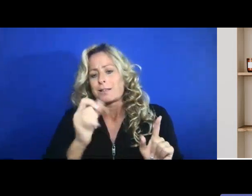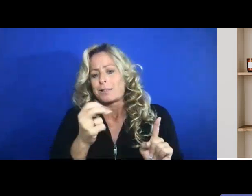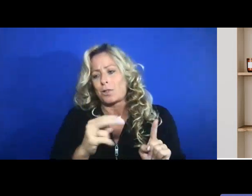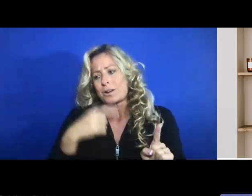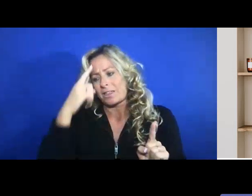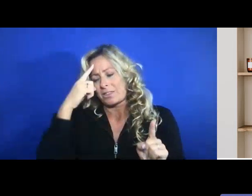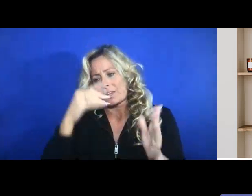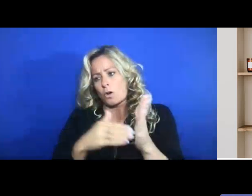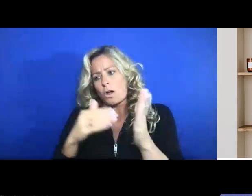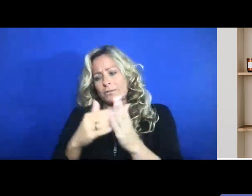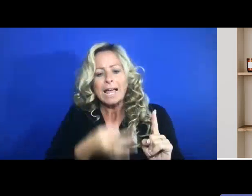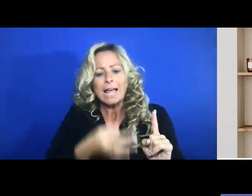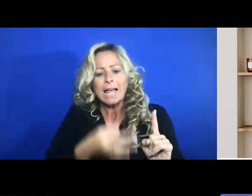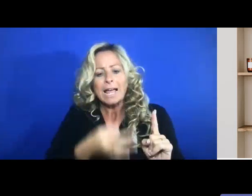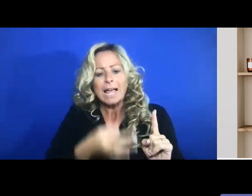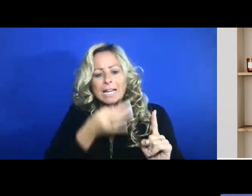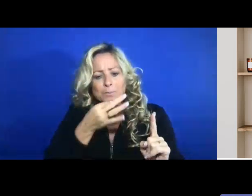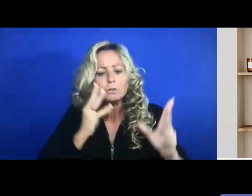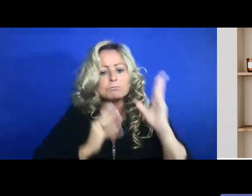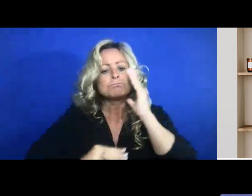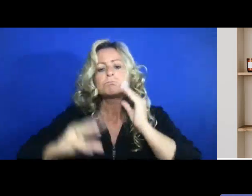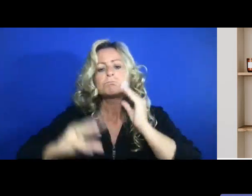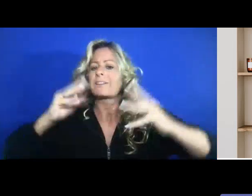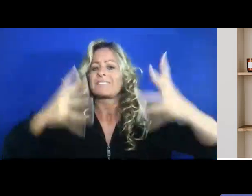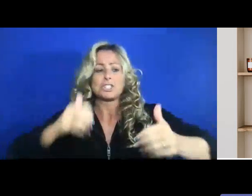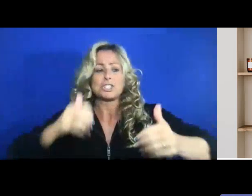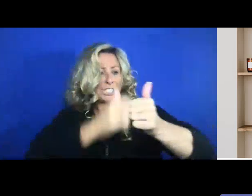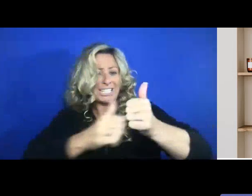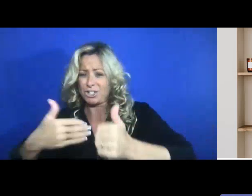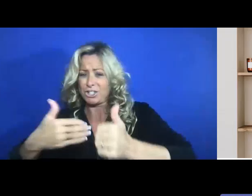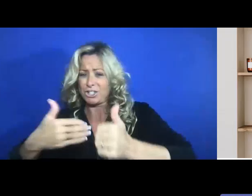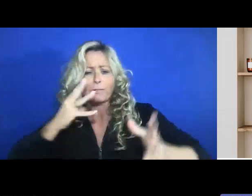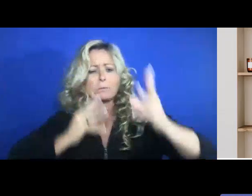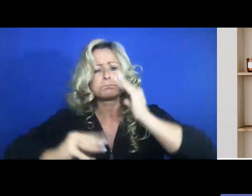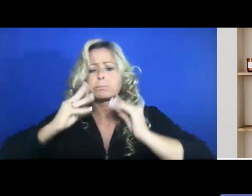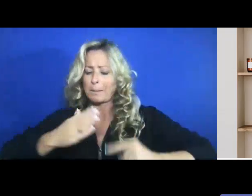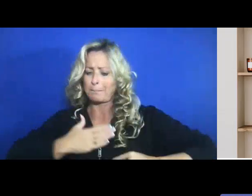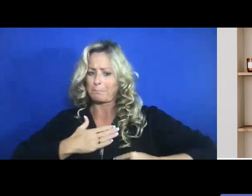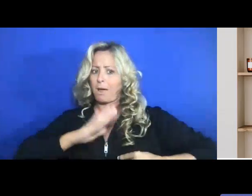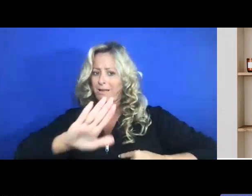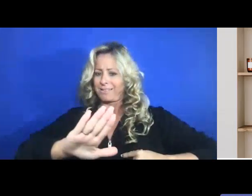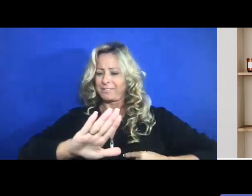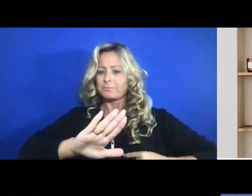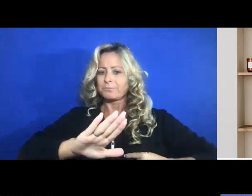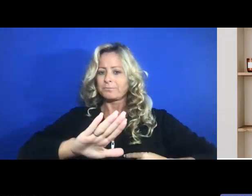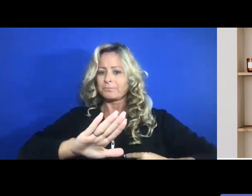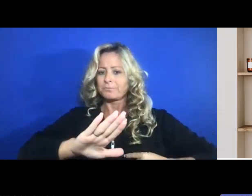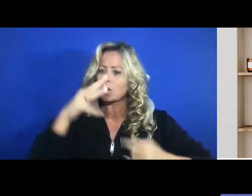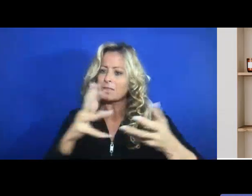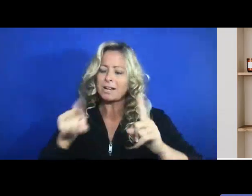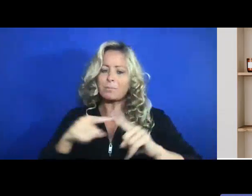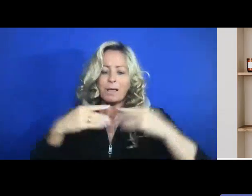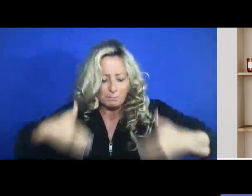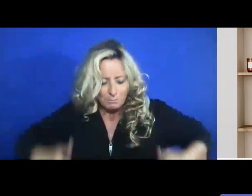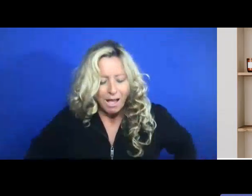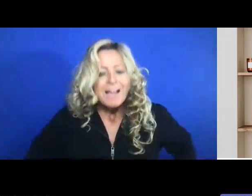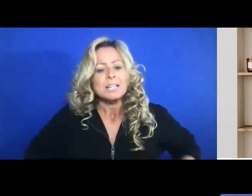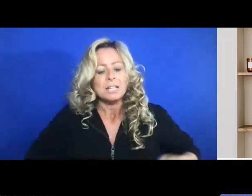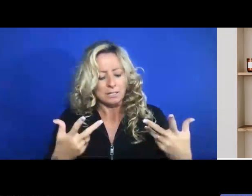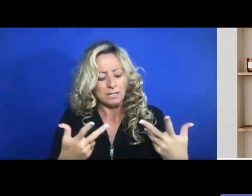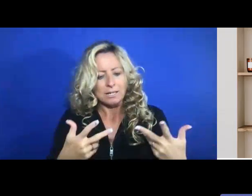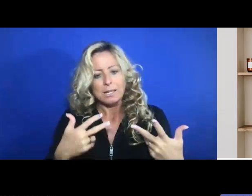as expertise, right? So each of us has our expertise, right? And my expertise, I know a lot about the human body, the physiology, how